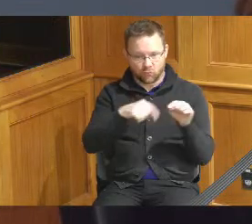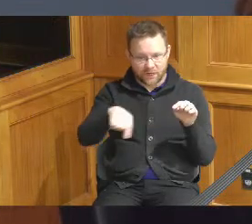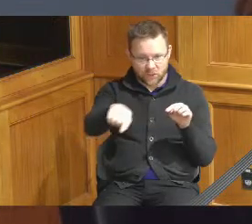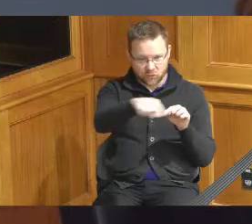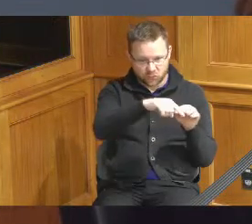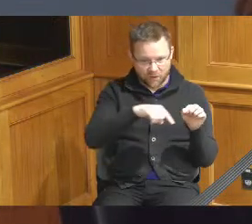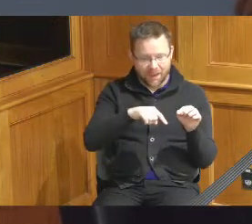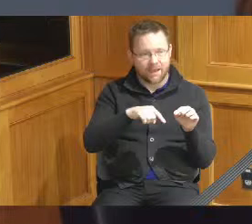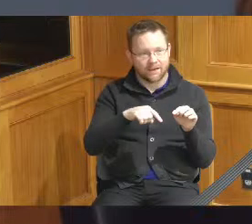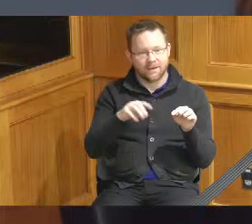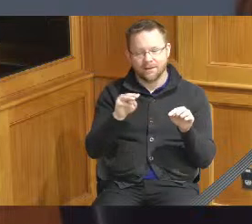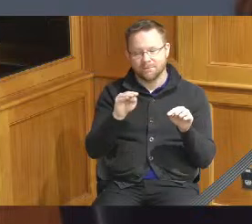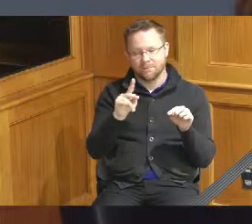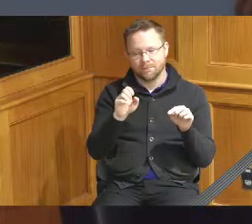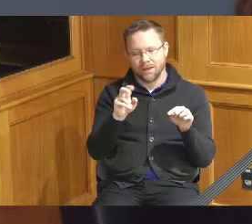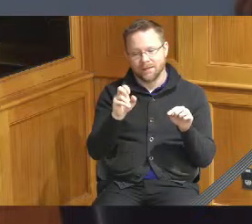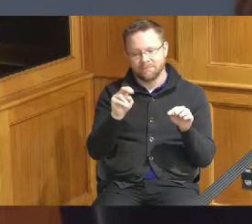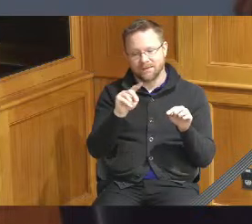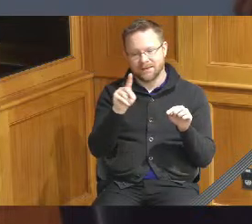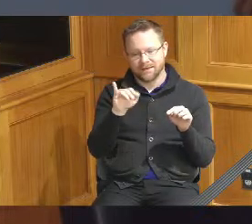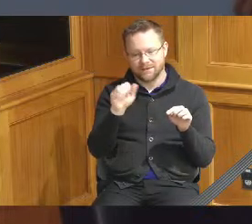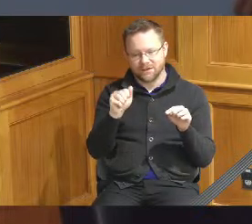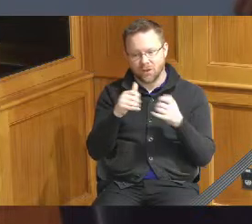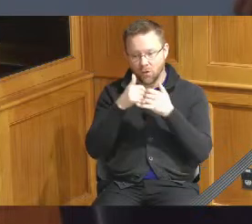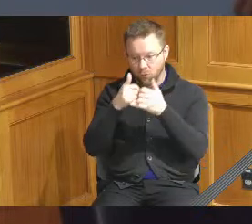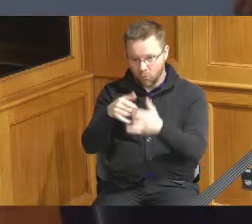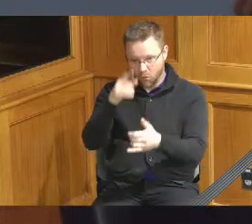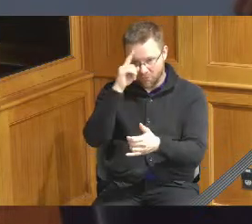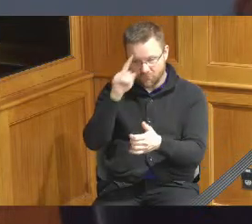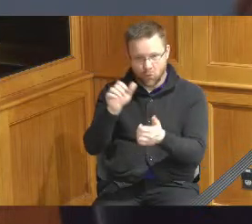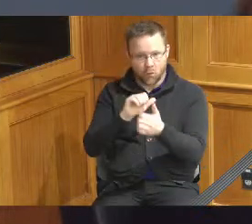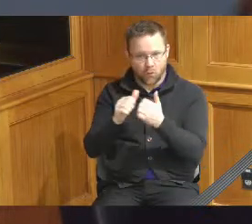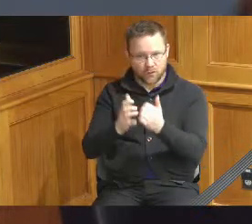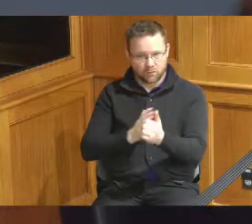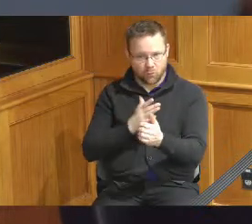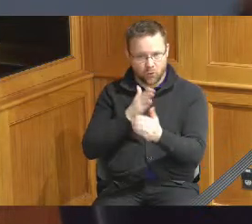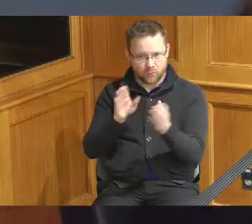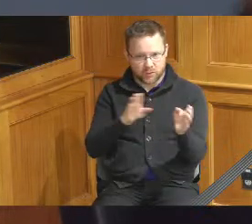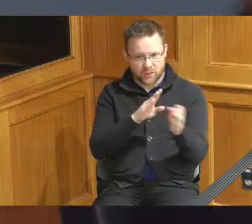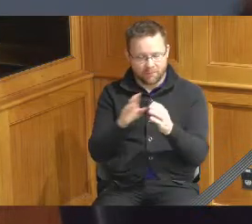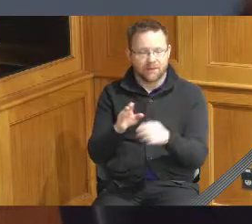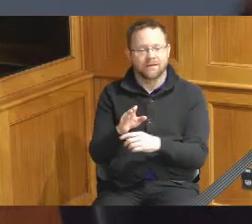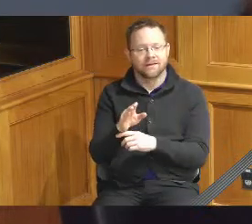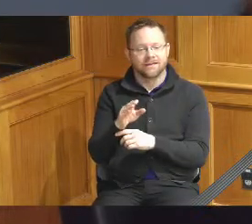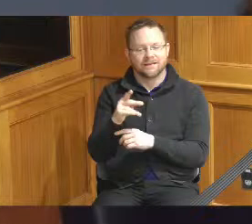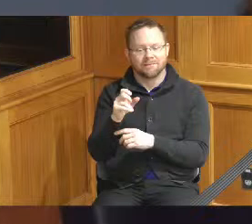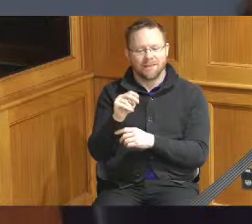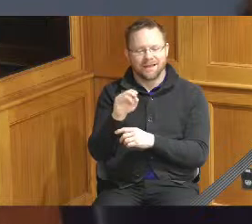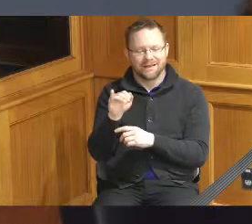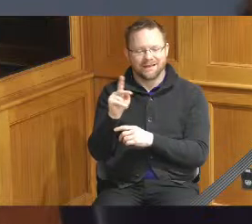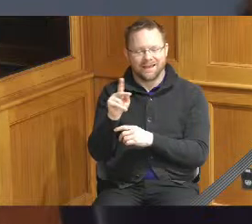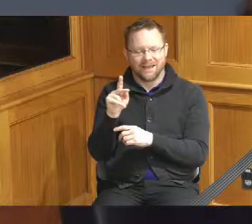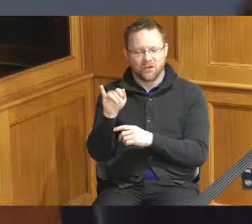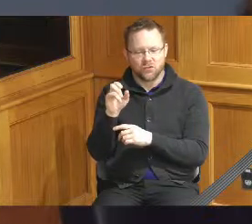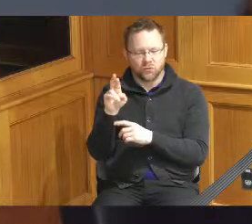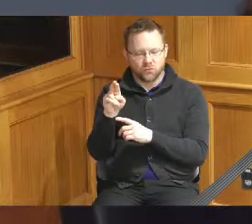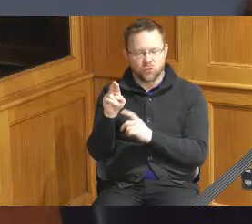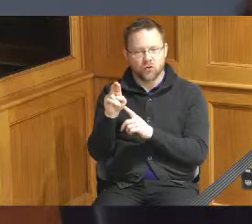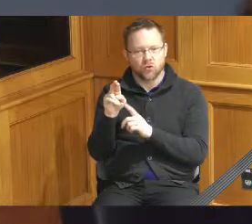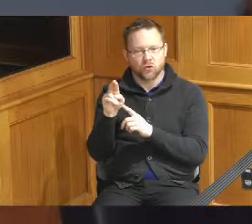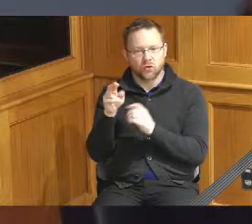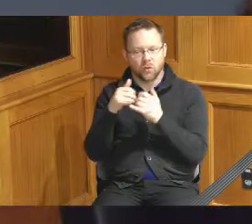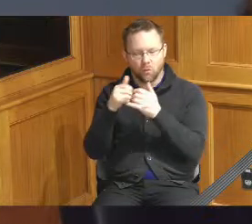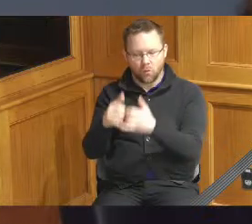Mike Venezia Award recipient for sportsmanship, Lafitte Pinkay Jr. Achievement Award recipient,